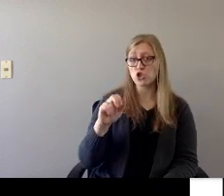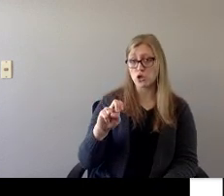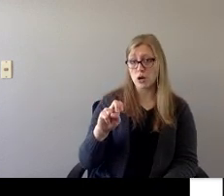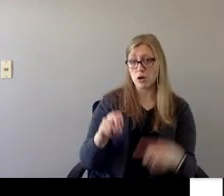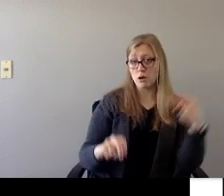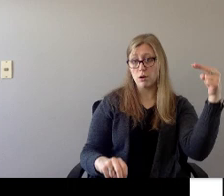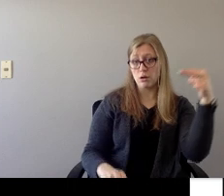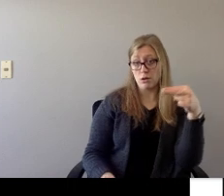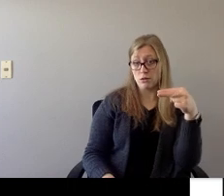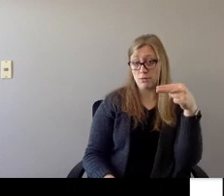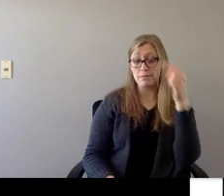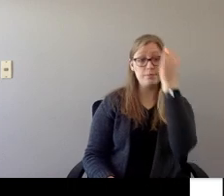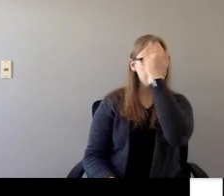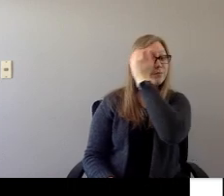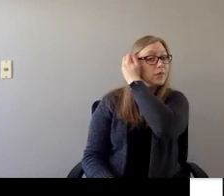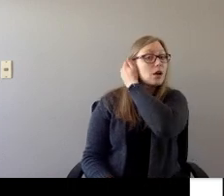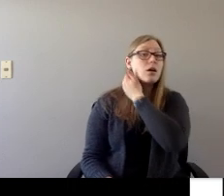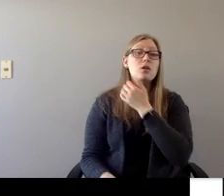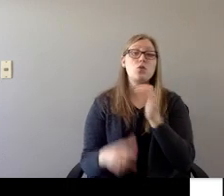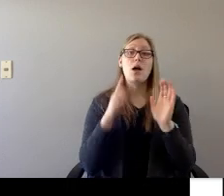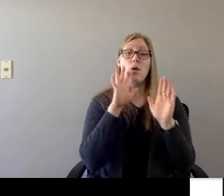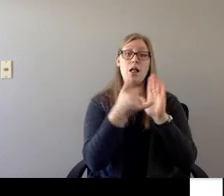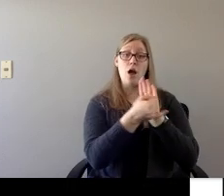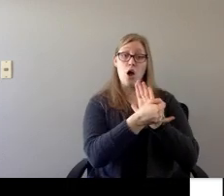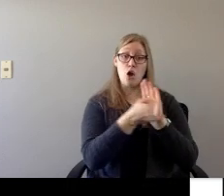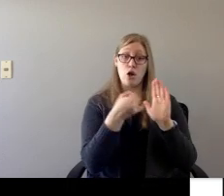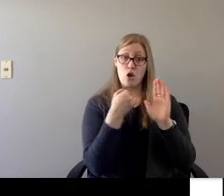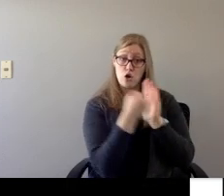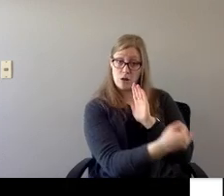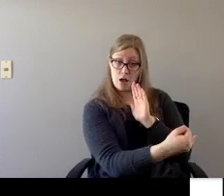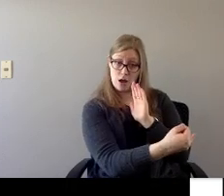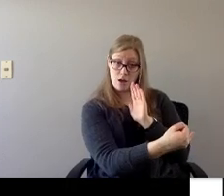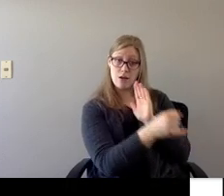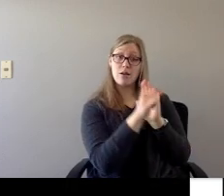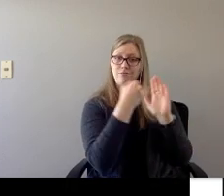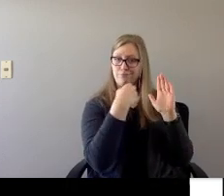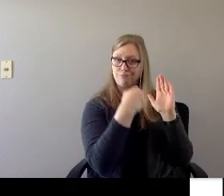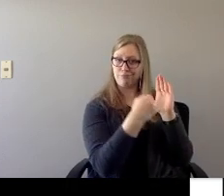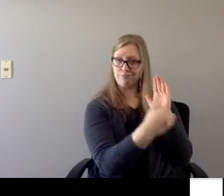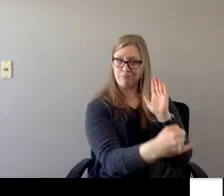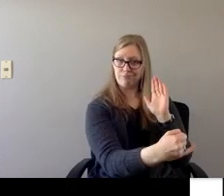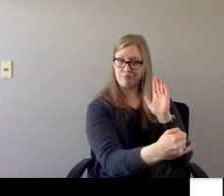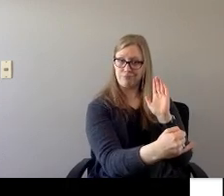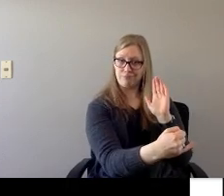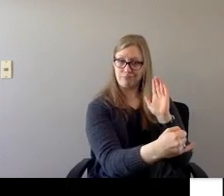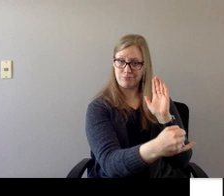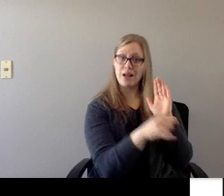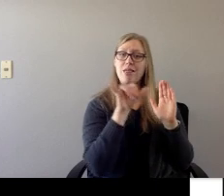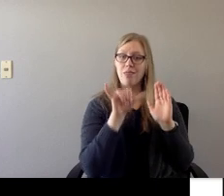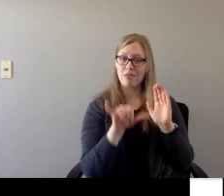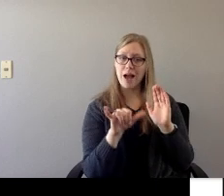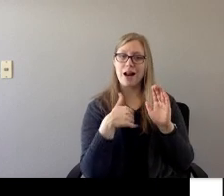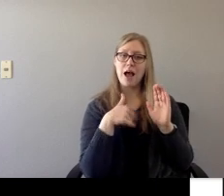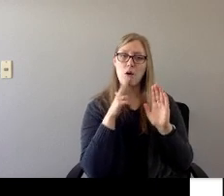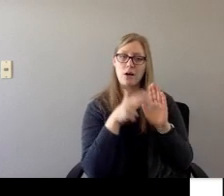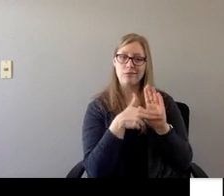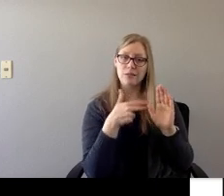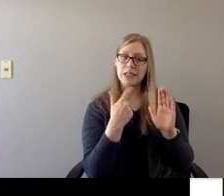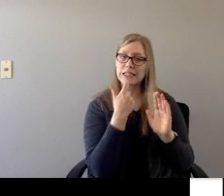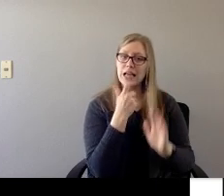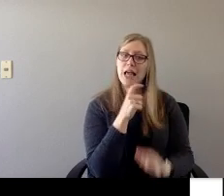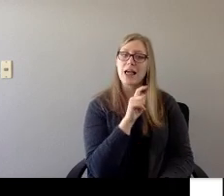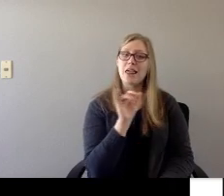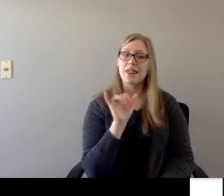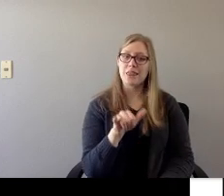So I'm going to underline it, and that is how I'm going to mark it to say that this is the author's